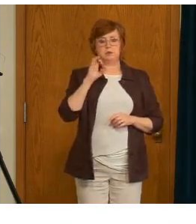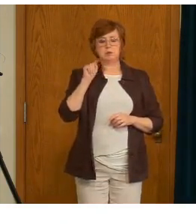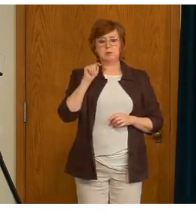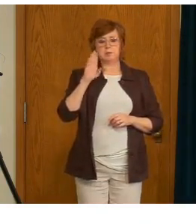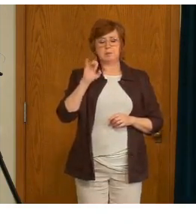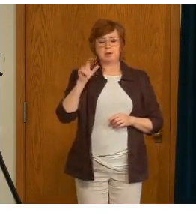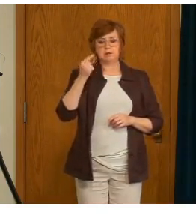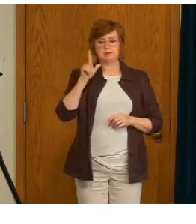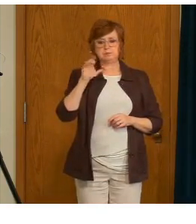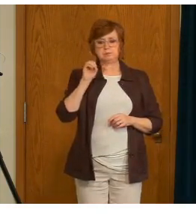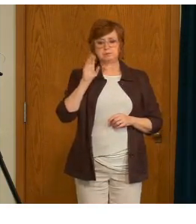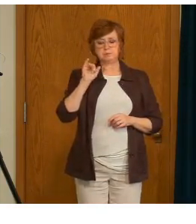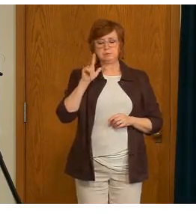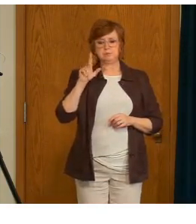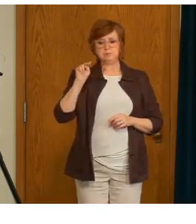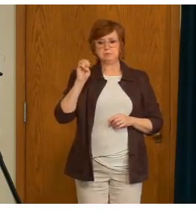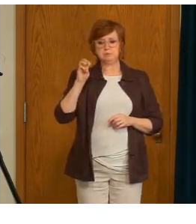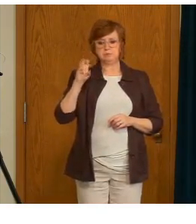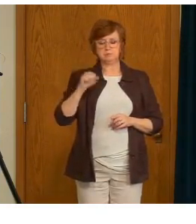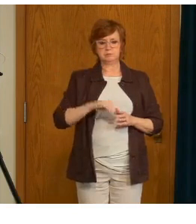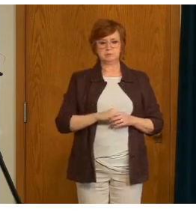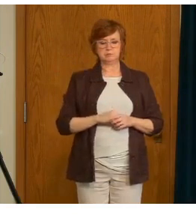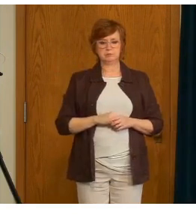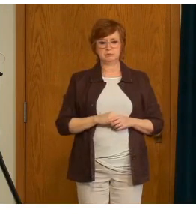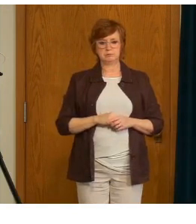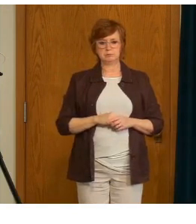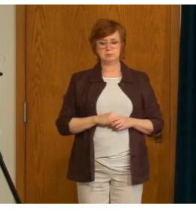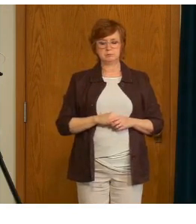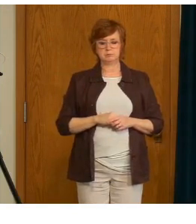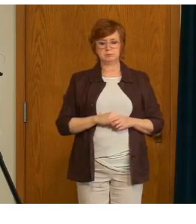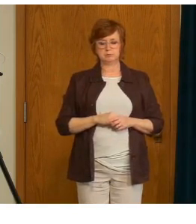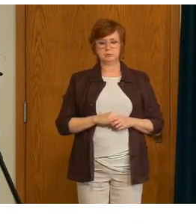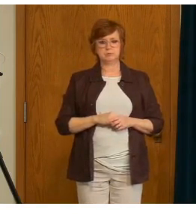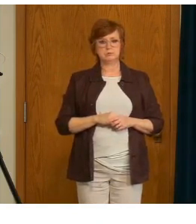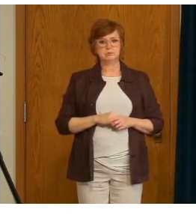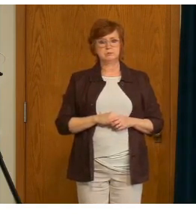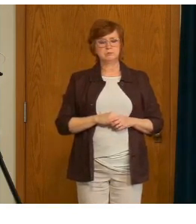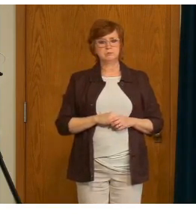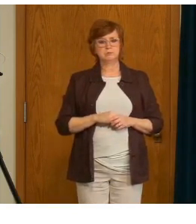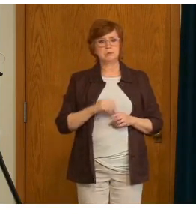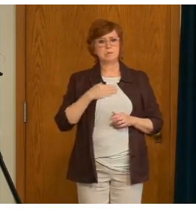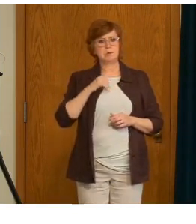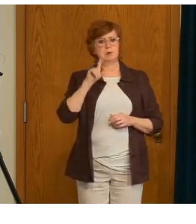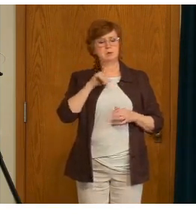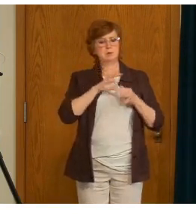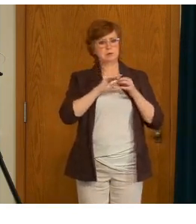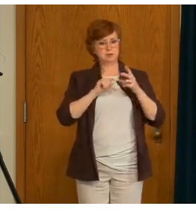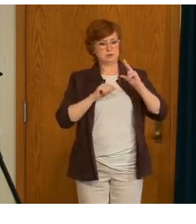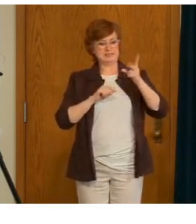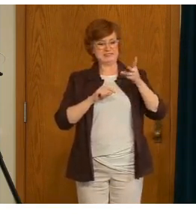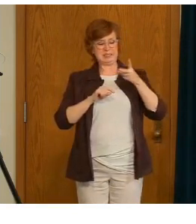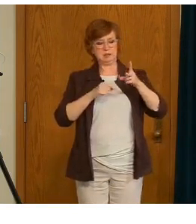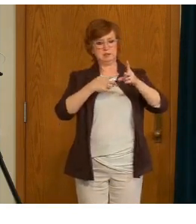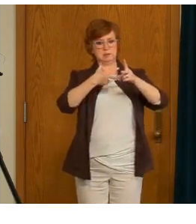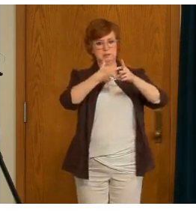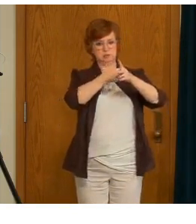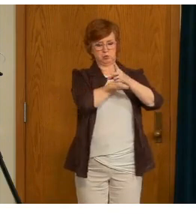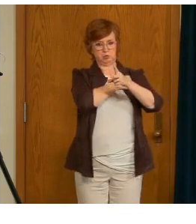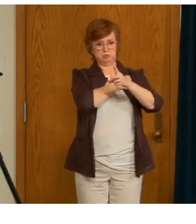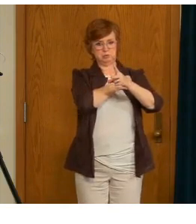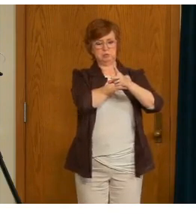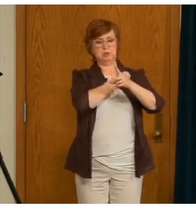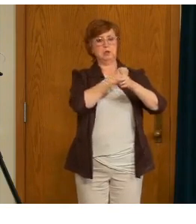We have Roberta Bell with Global. Hi, my question is regarding the second dosing strategy